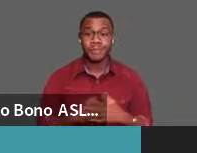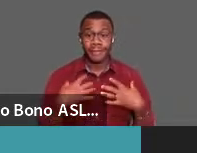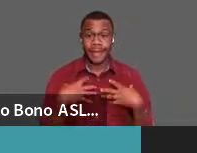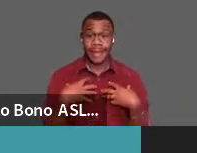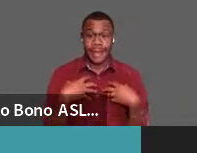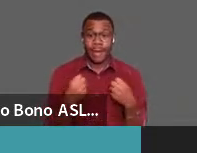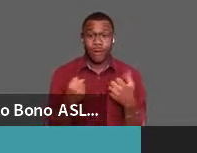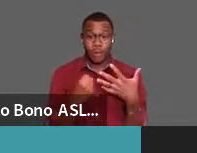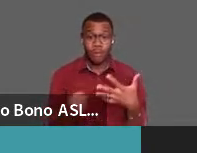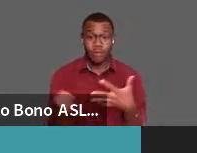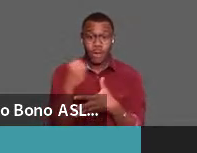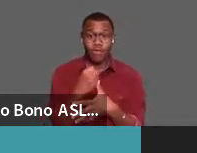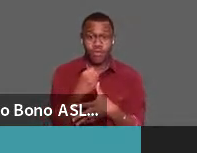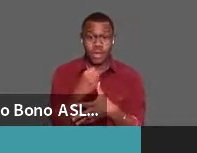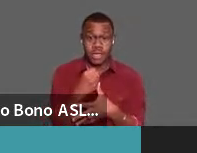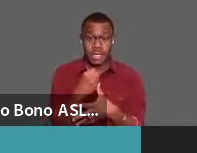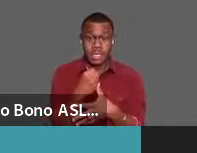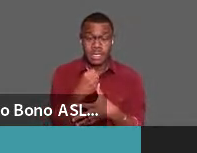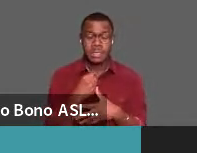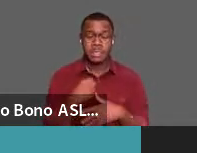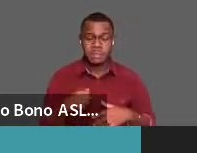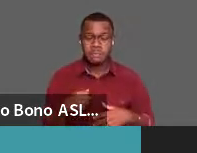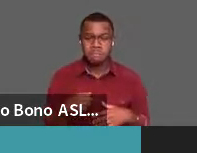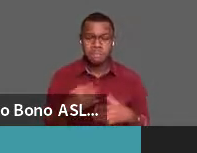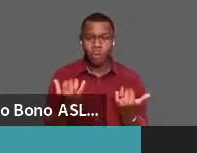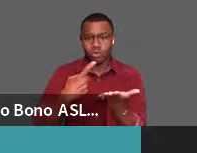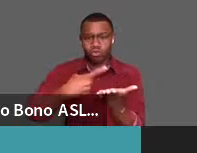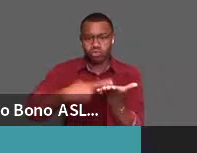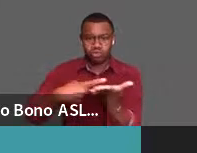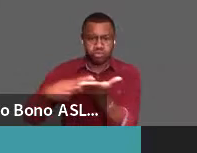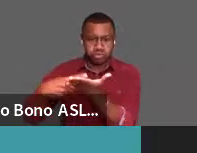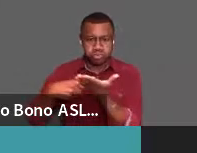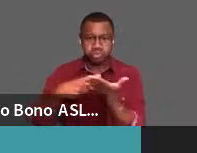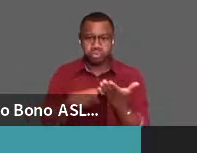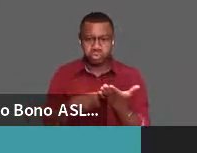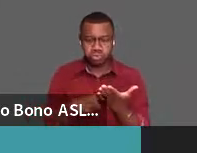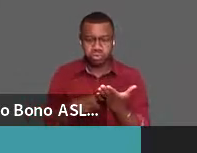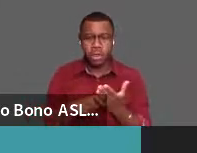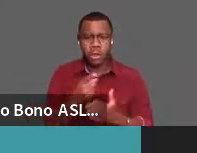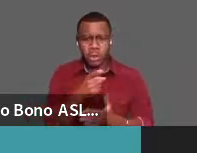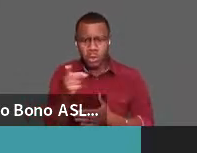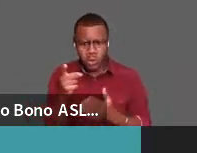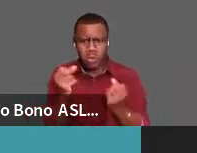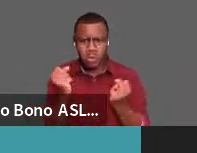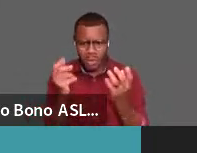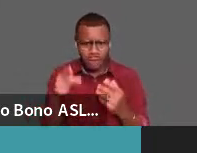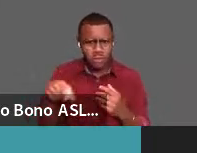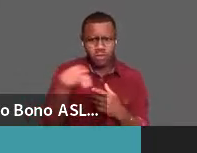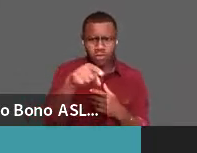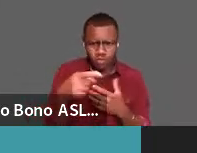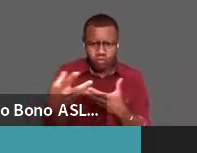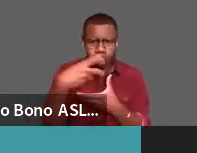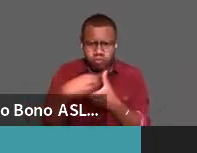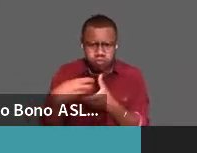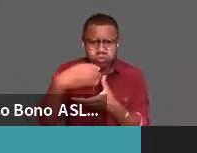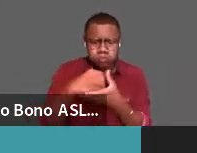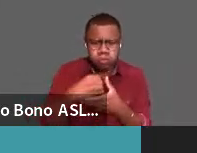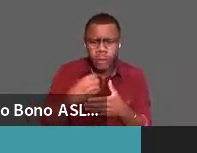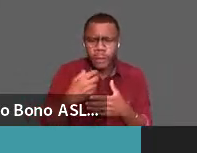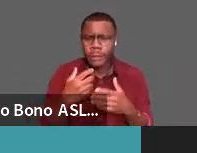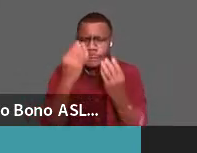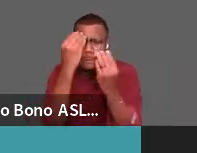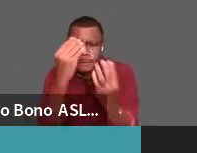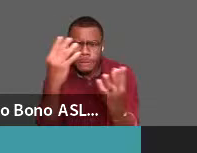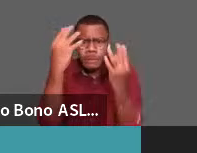of you about a need to infuse significant funds into our health and wellness efforts.